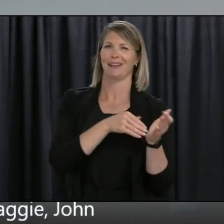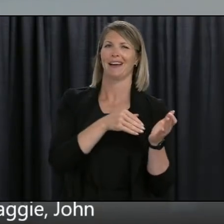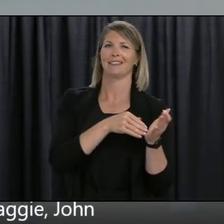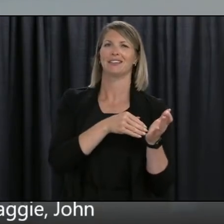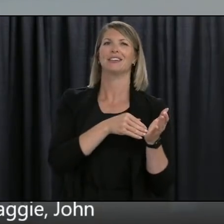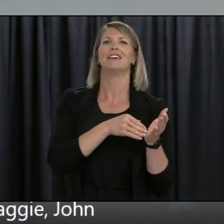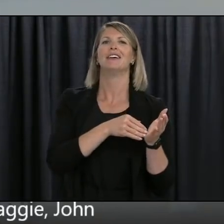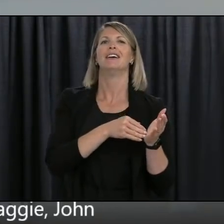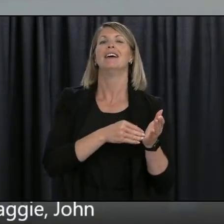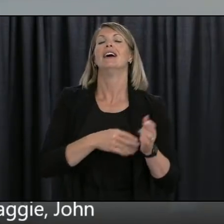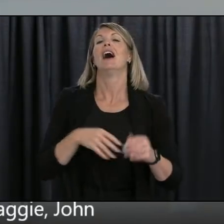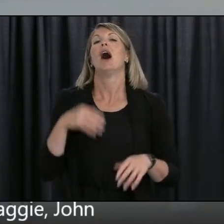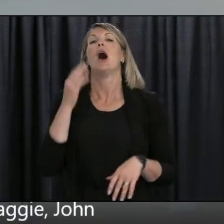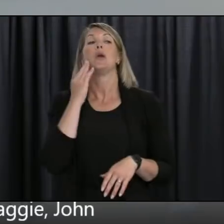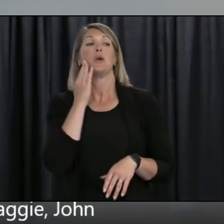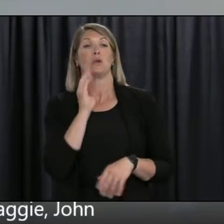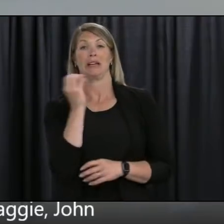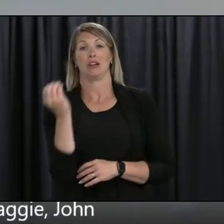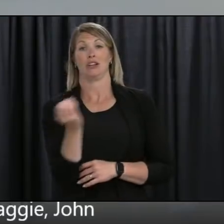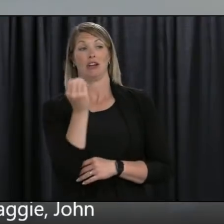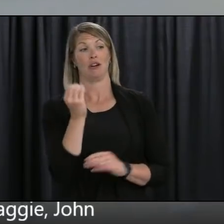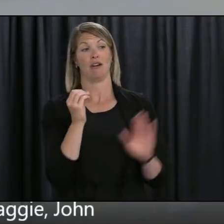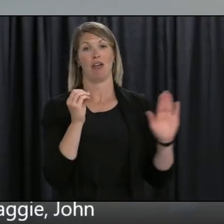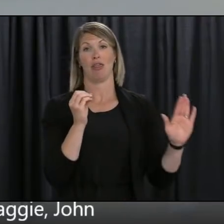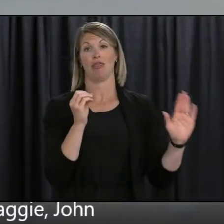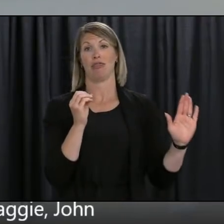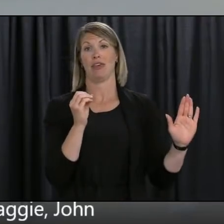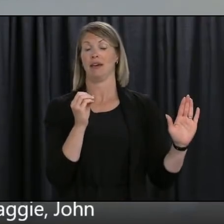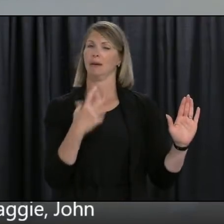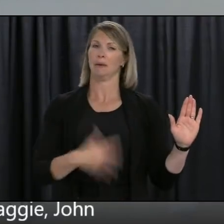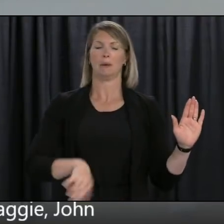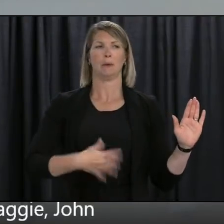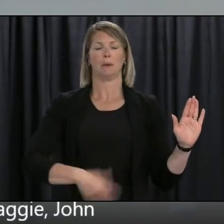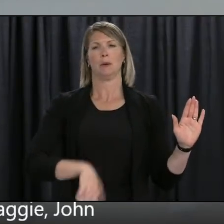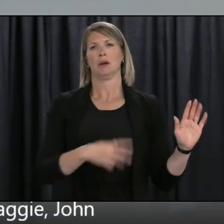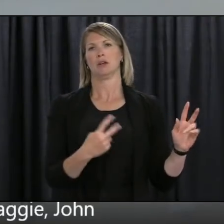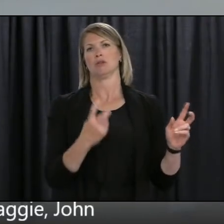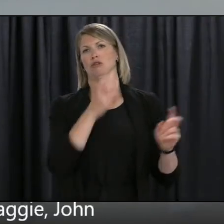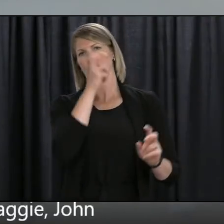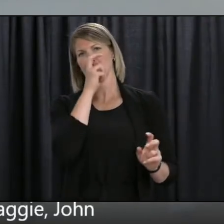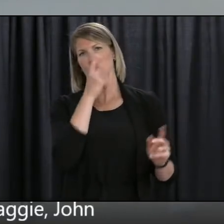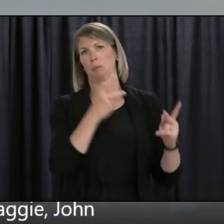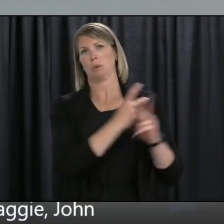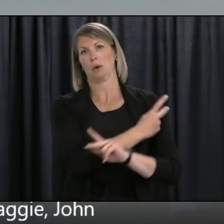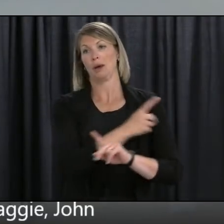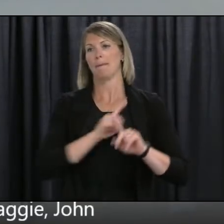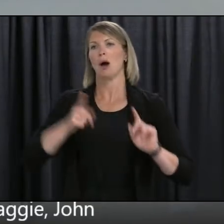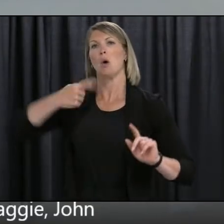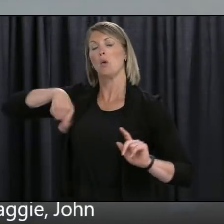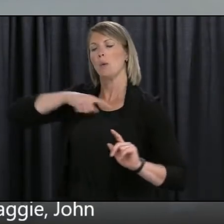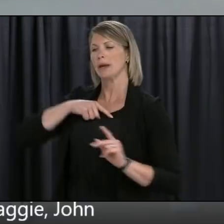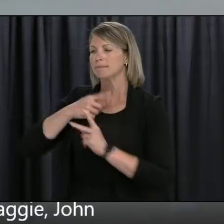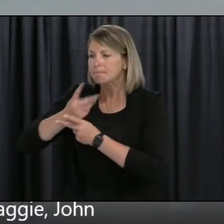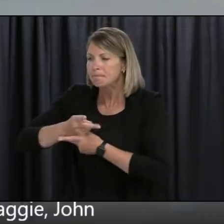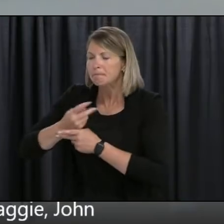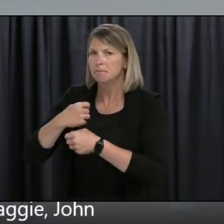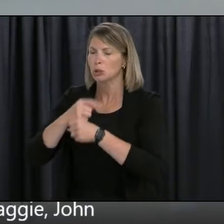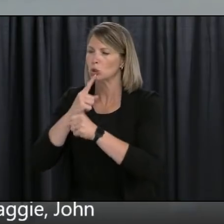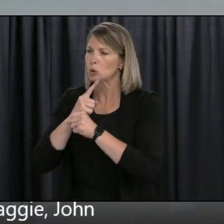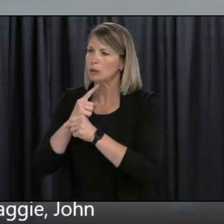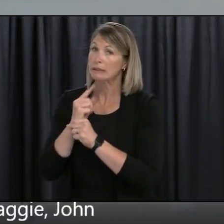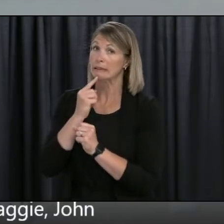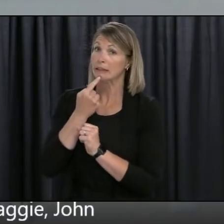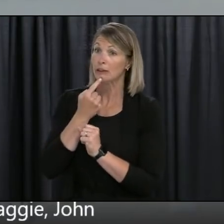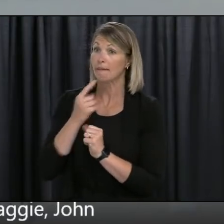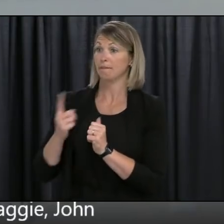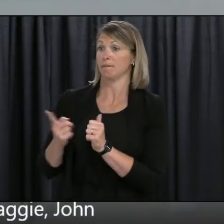details on a periodic basis to make sure there was no deterioration or adverse effect from that, and to manage